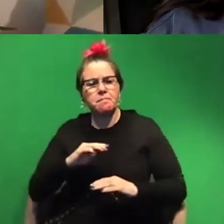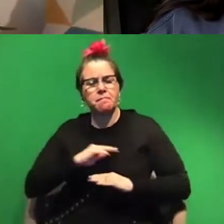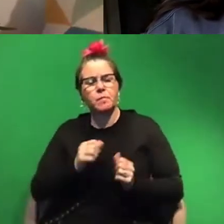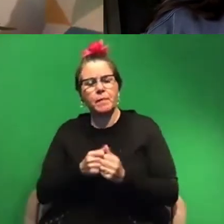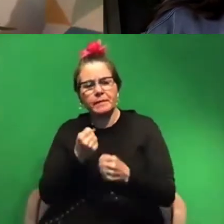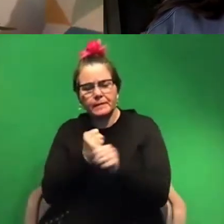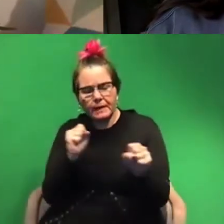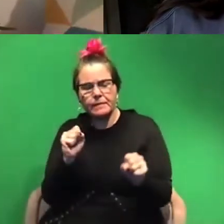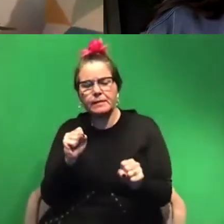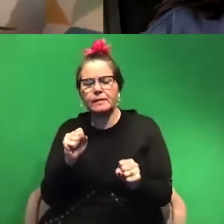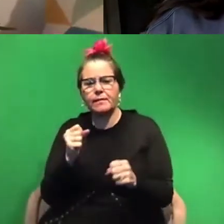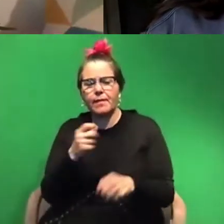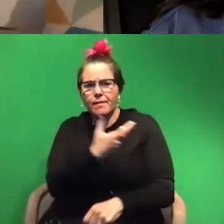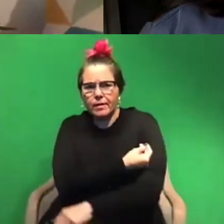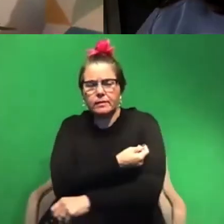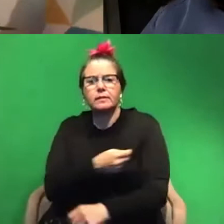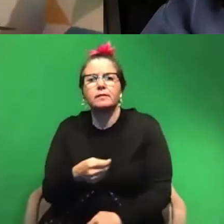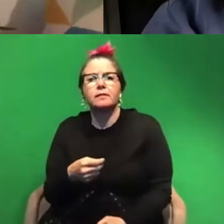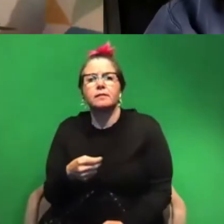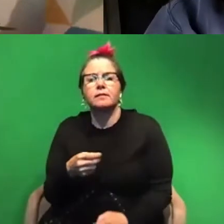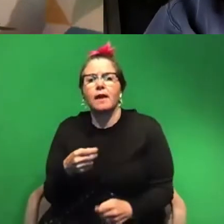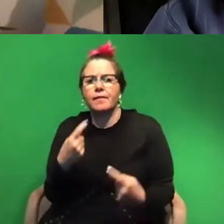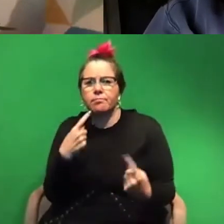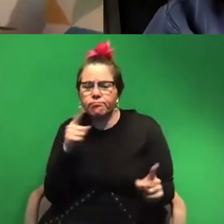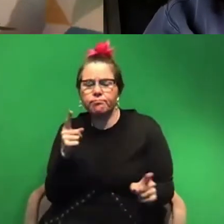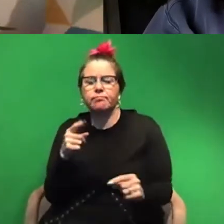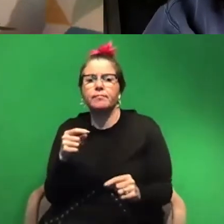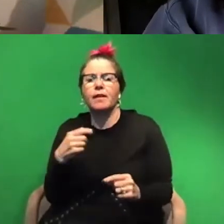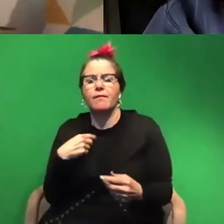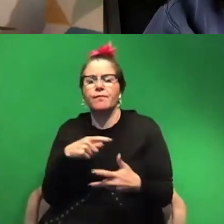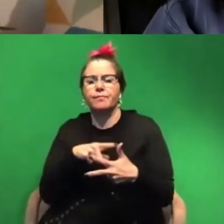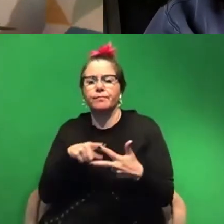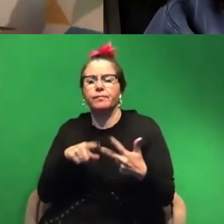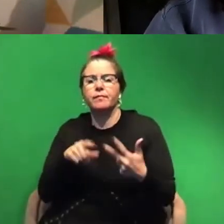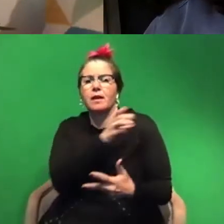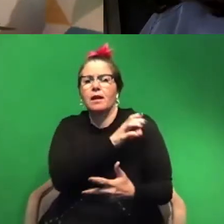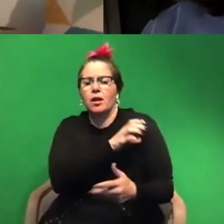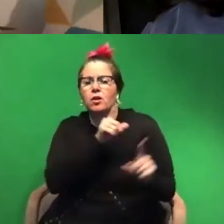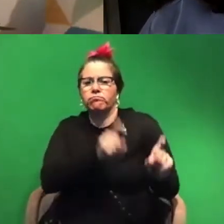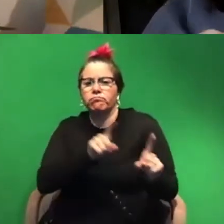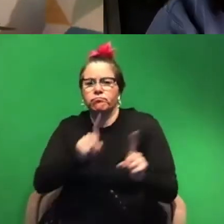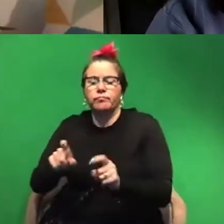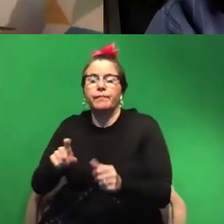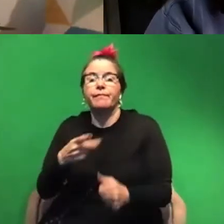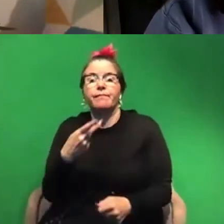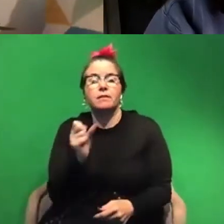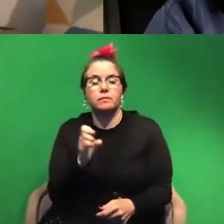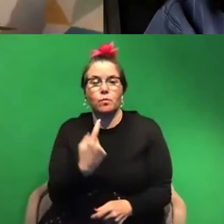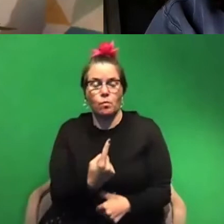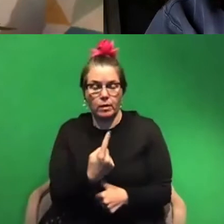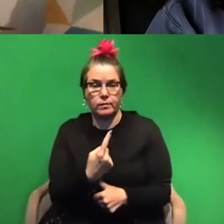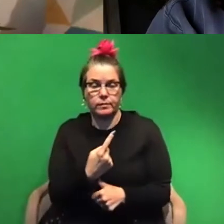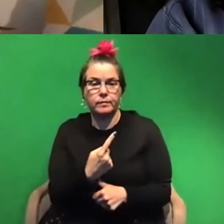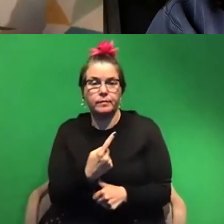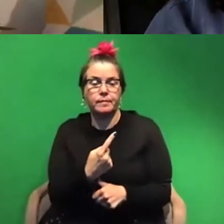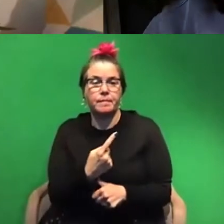of the vaccine, you have 3 phases of clinical trials. So phase 1 is when you look